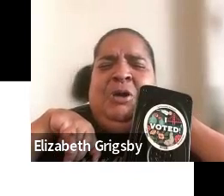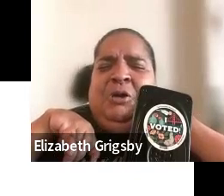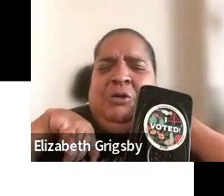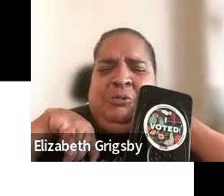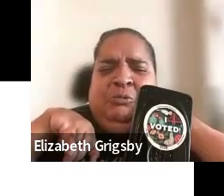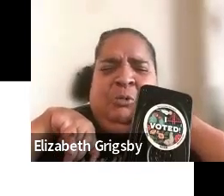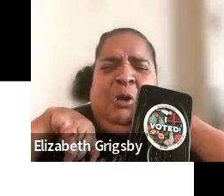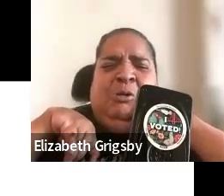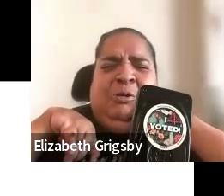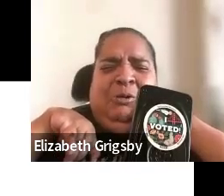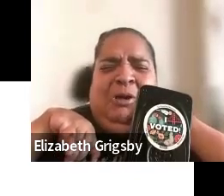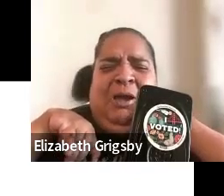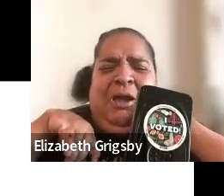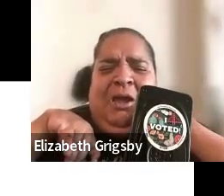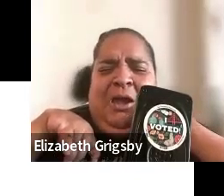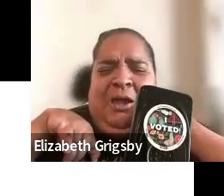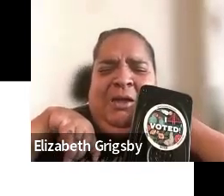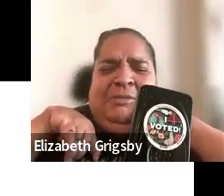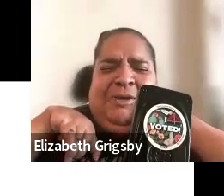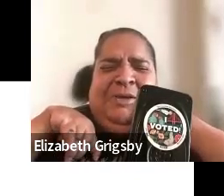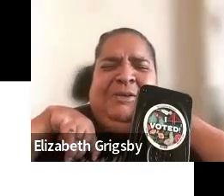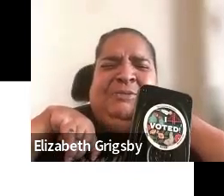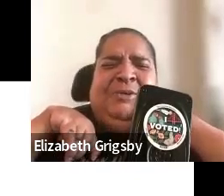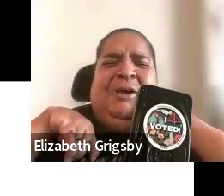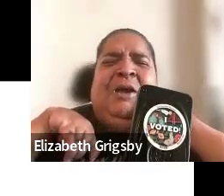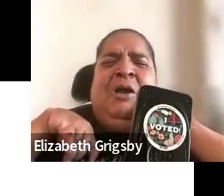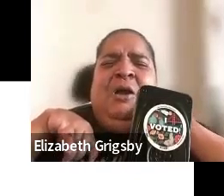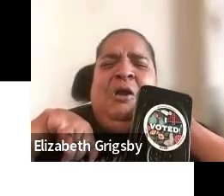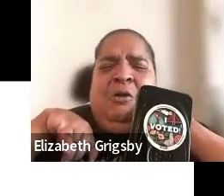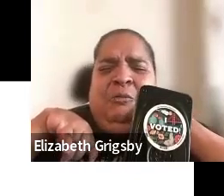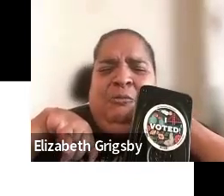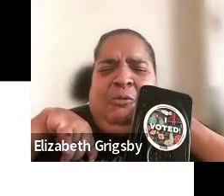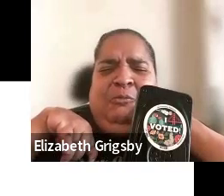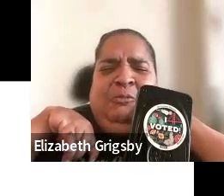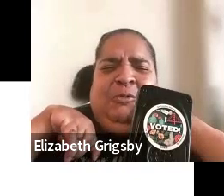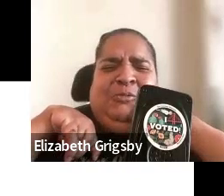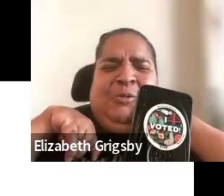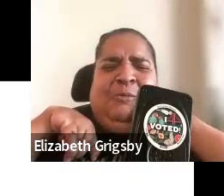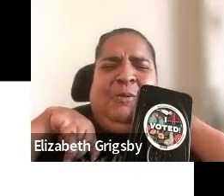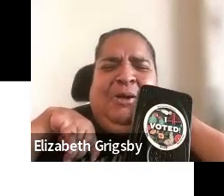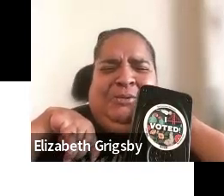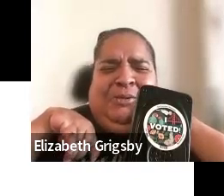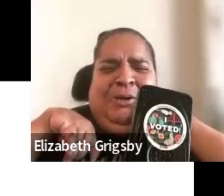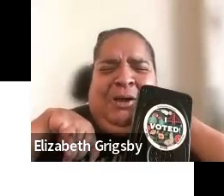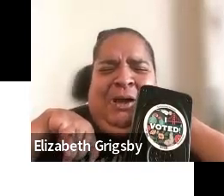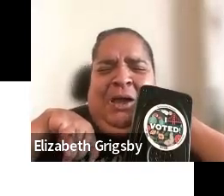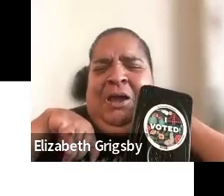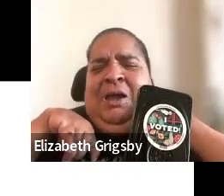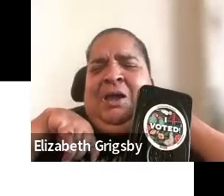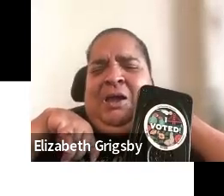much stronger and easy for somebody